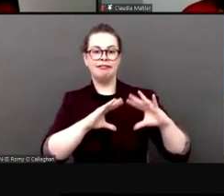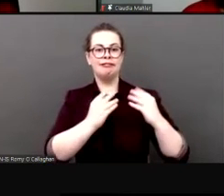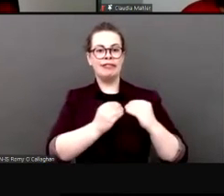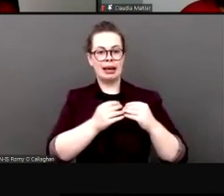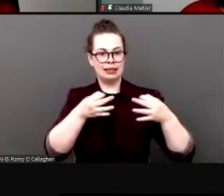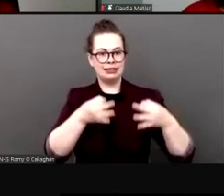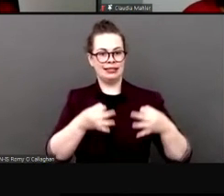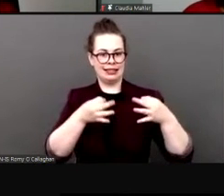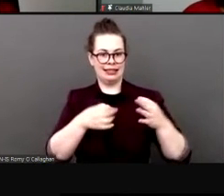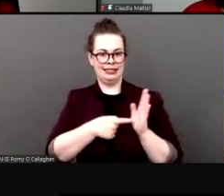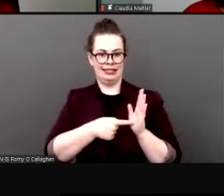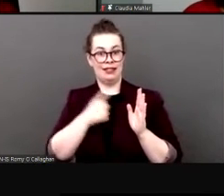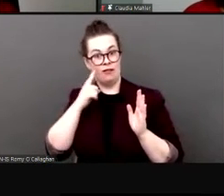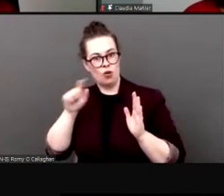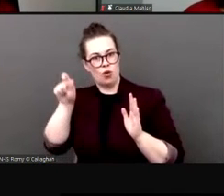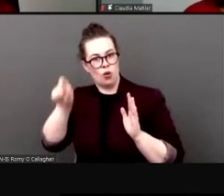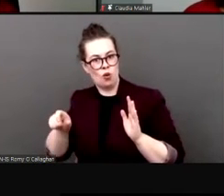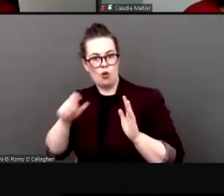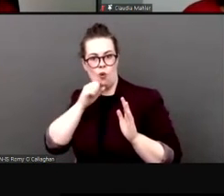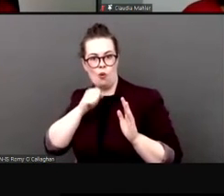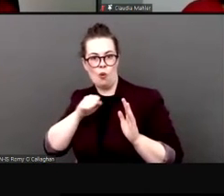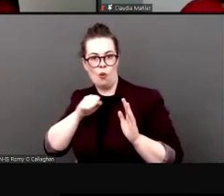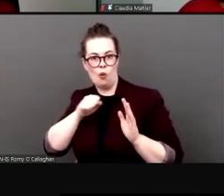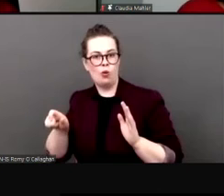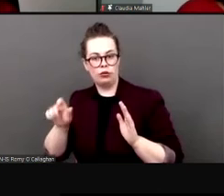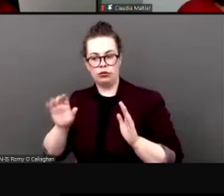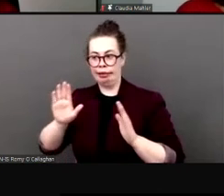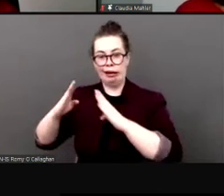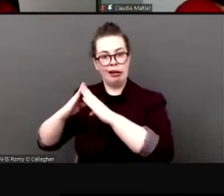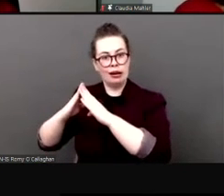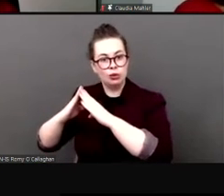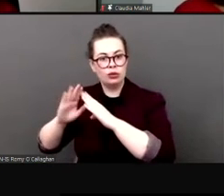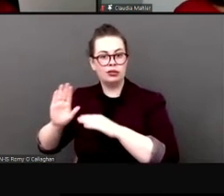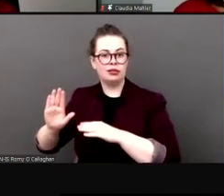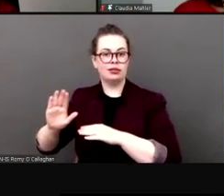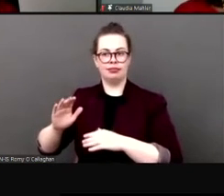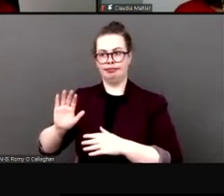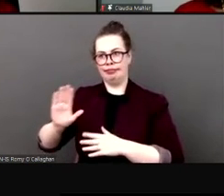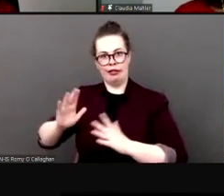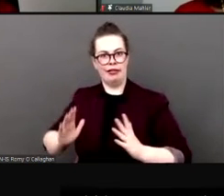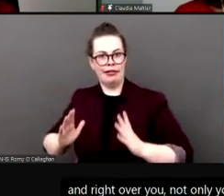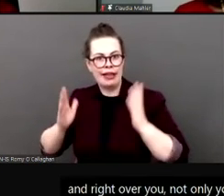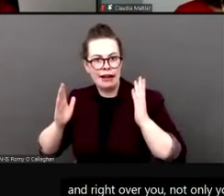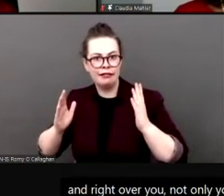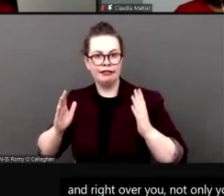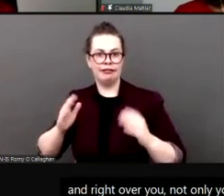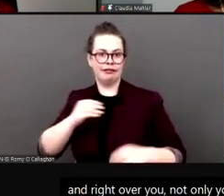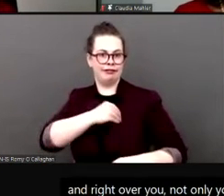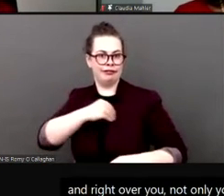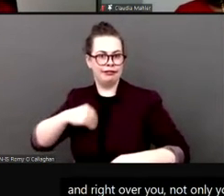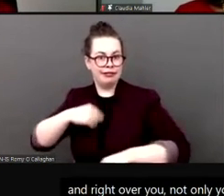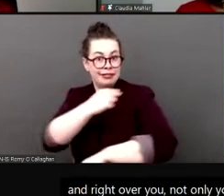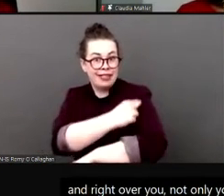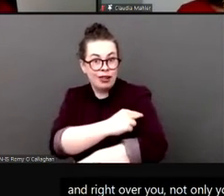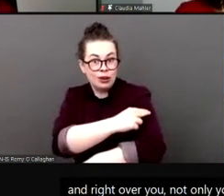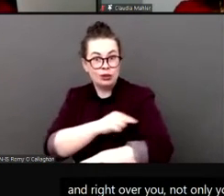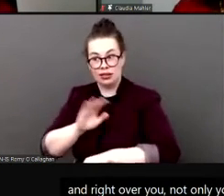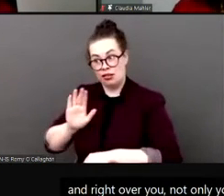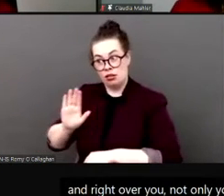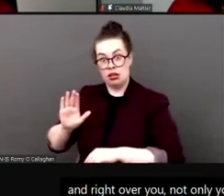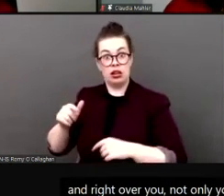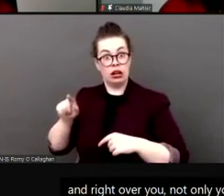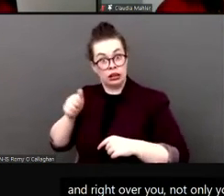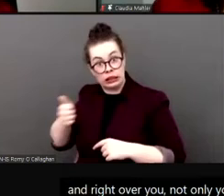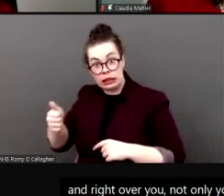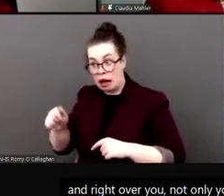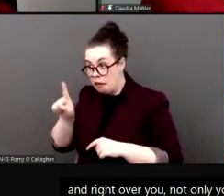over you, not only your property, but also your personal choices and personal destiny. So to me, one